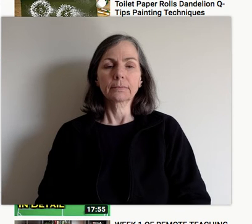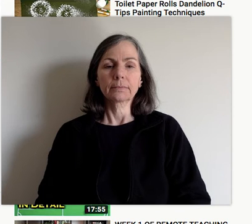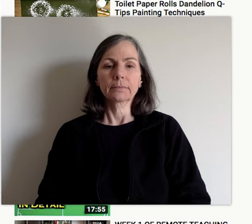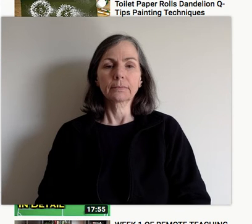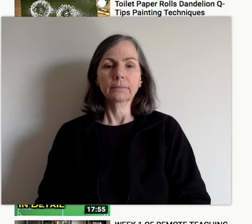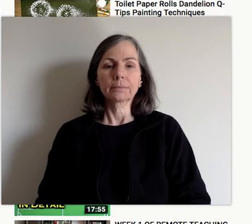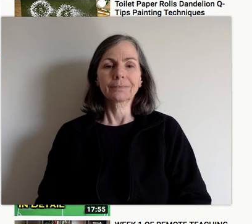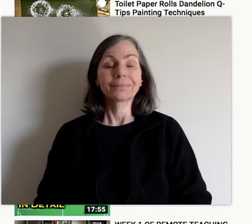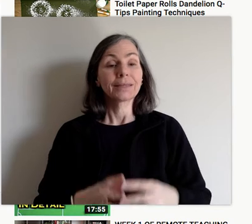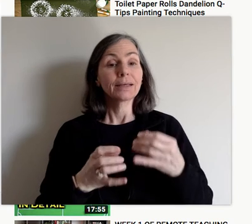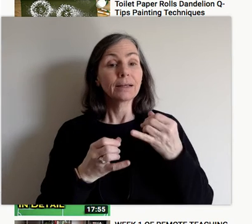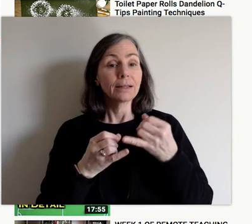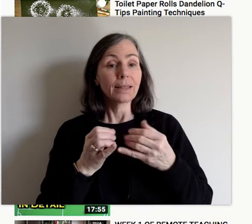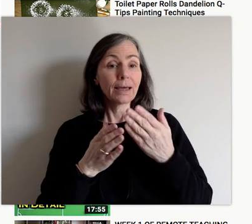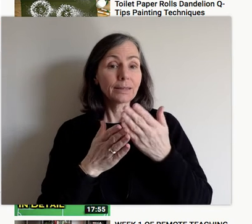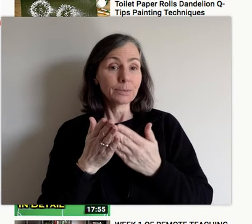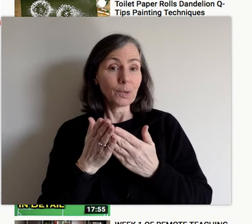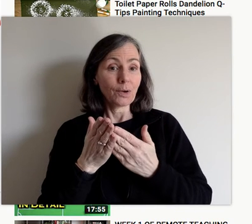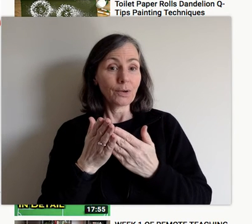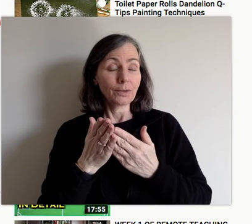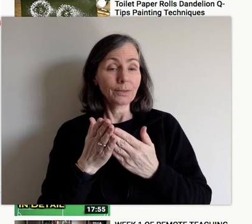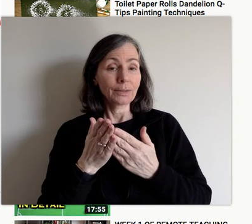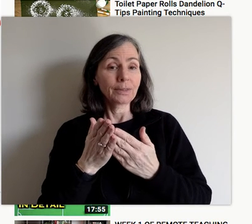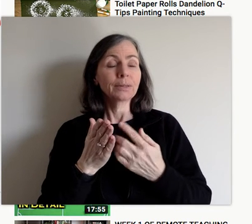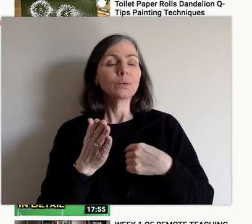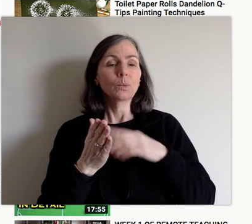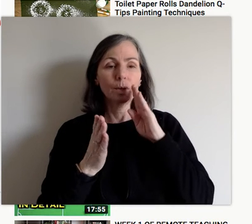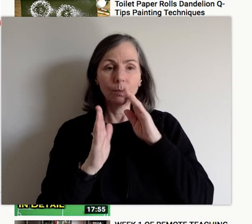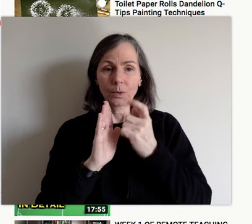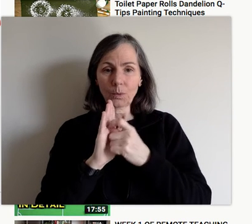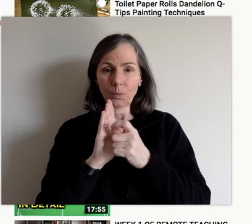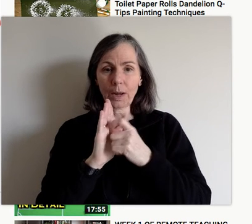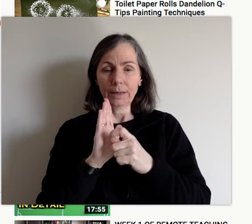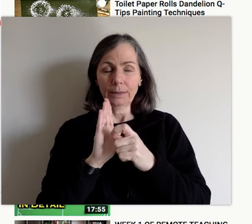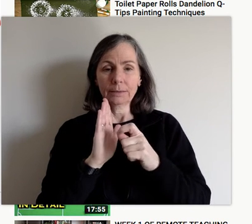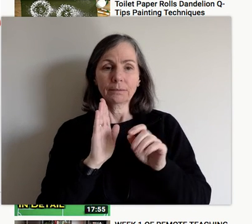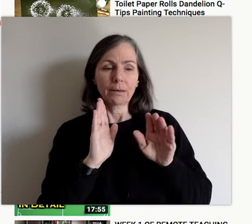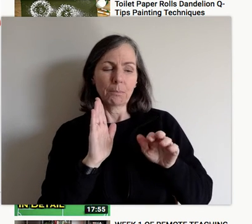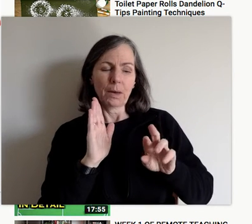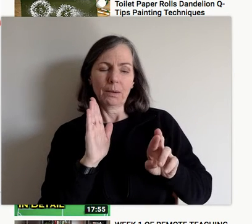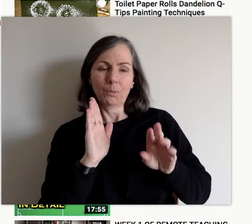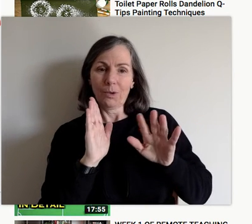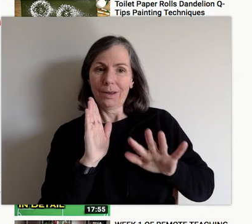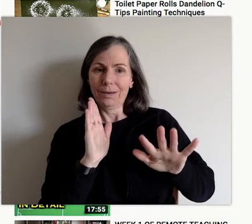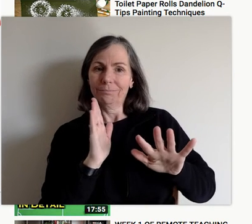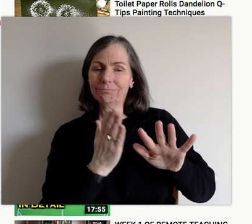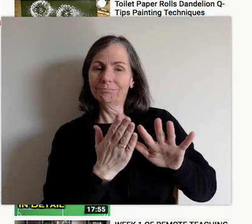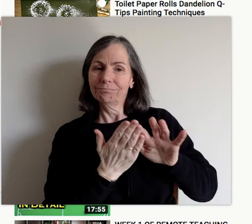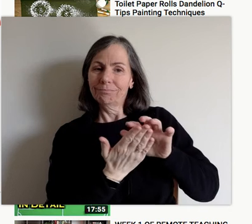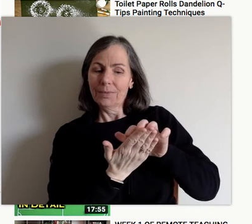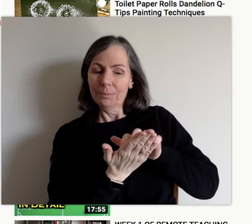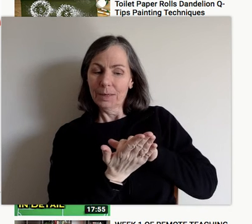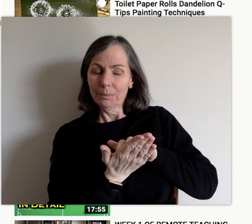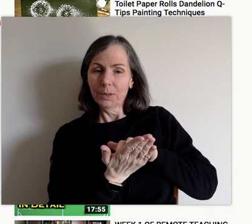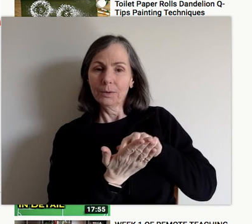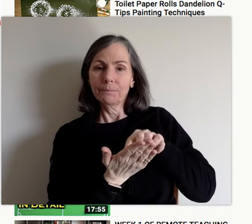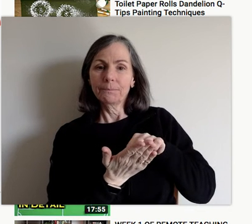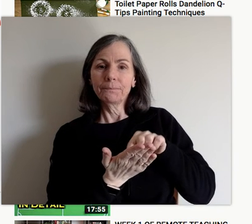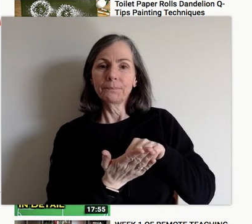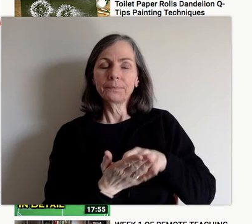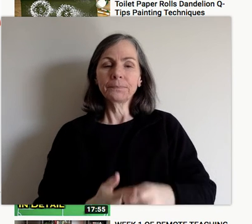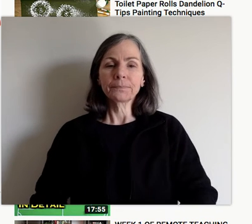The last part of our notes, so on the bottom right, is the